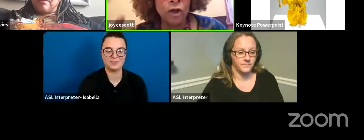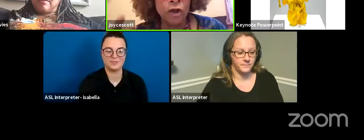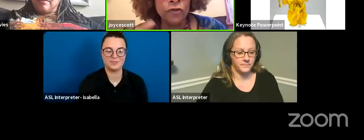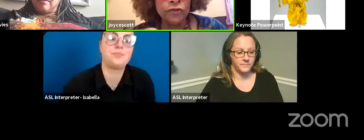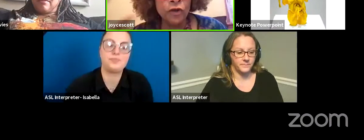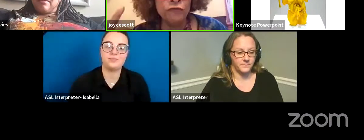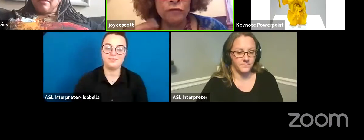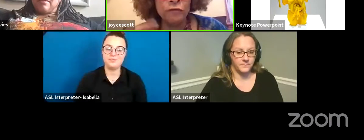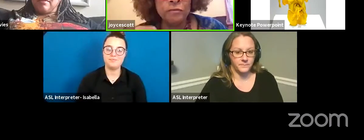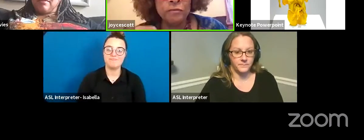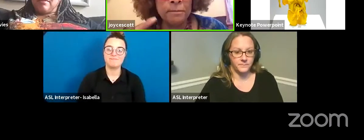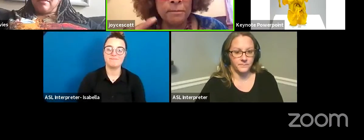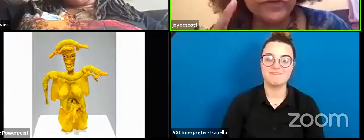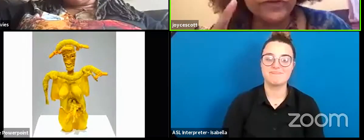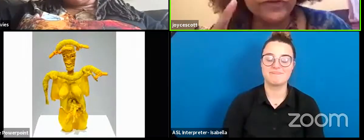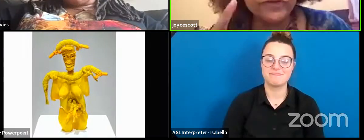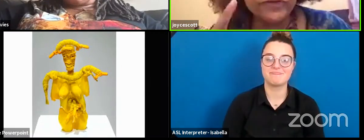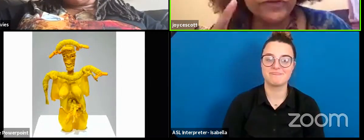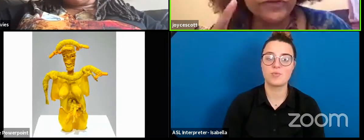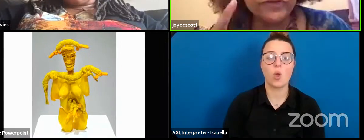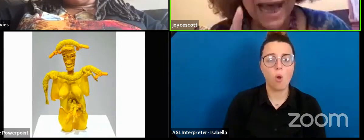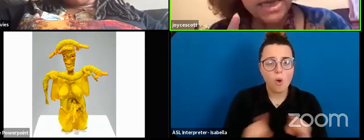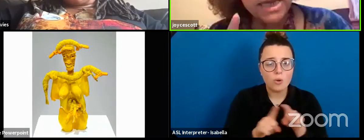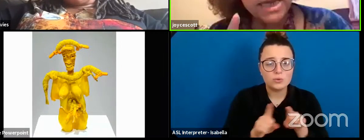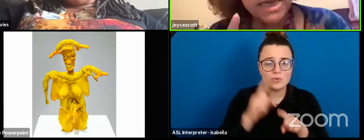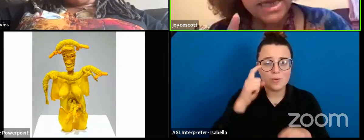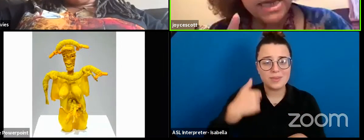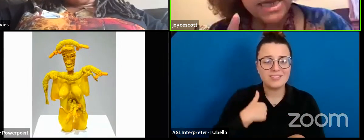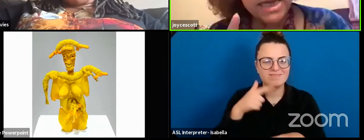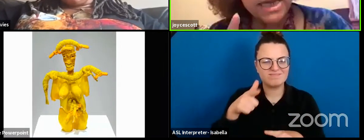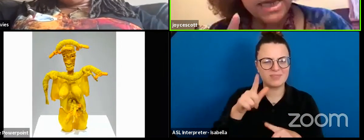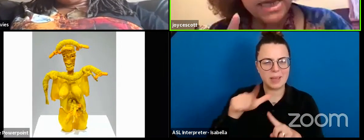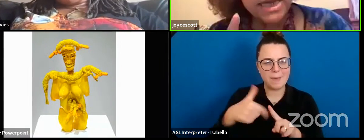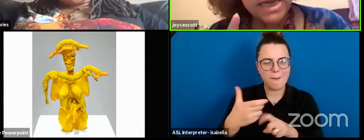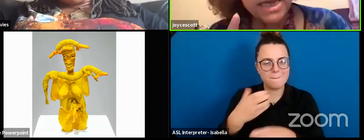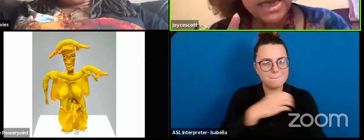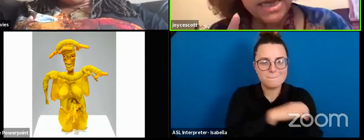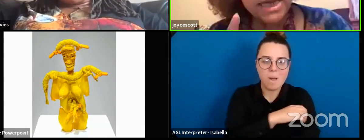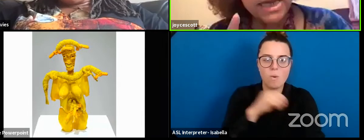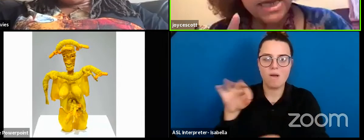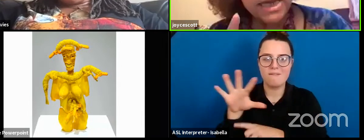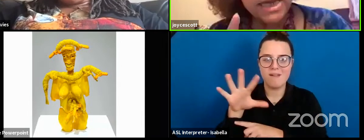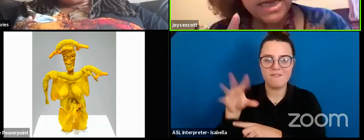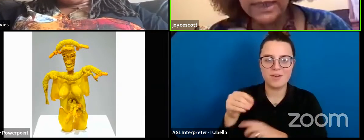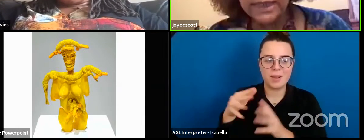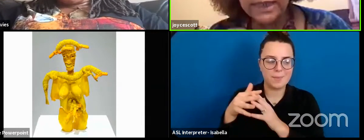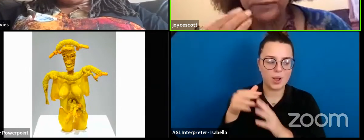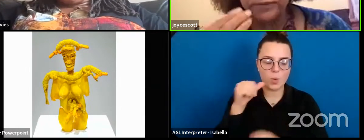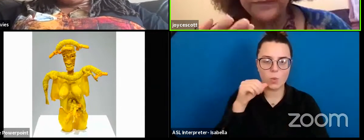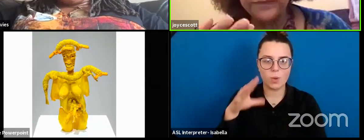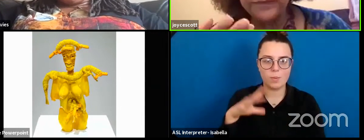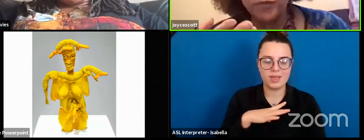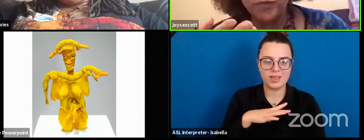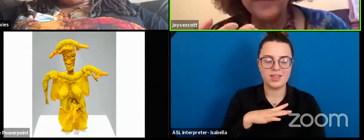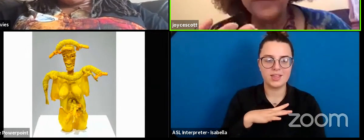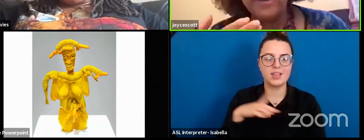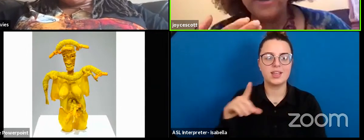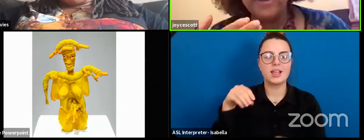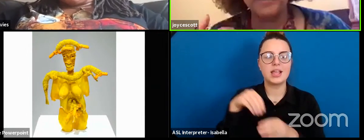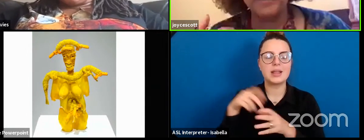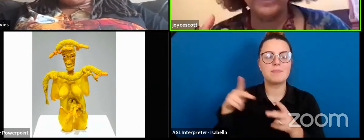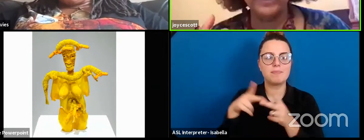It's also for me about the power of African-American women in places where they